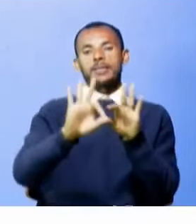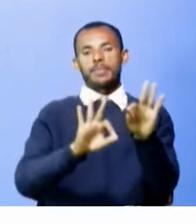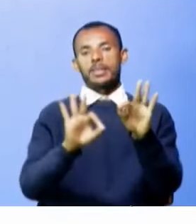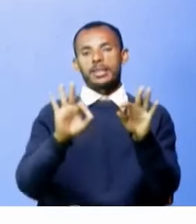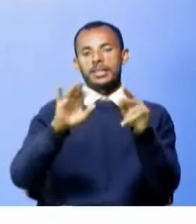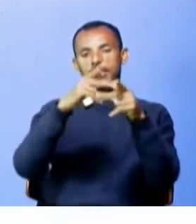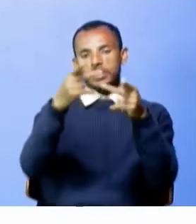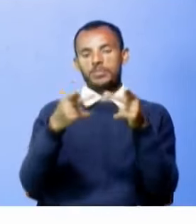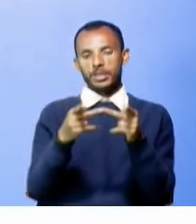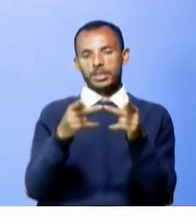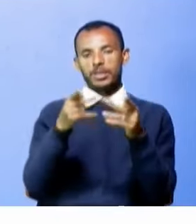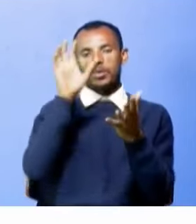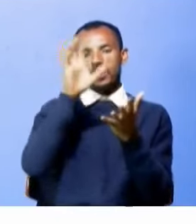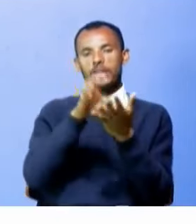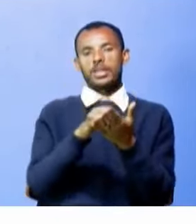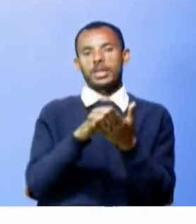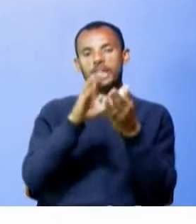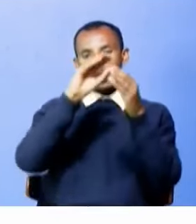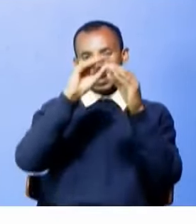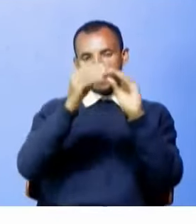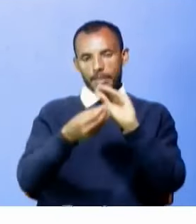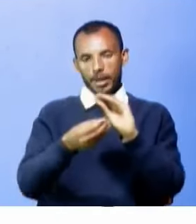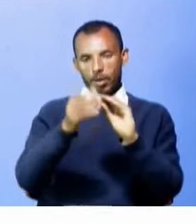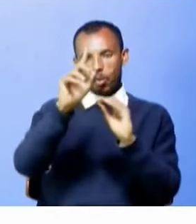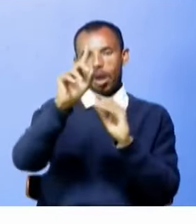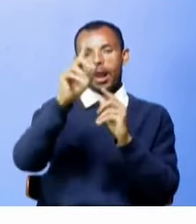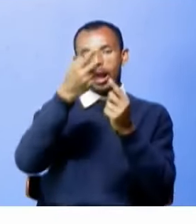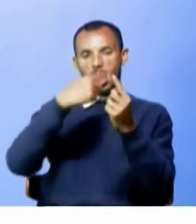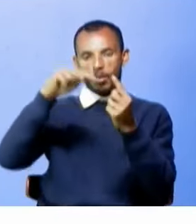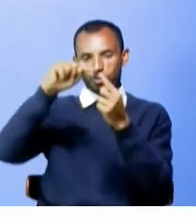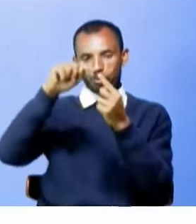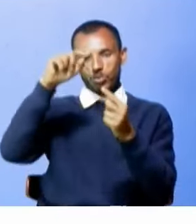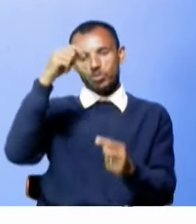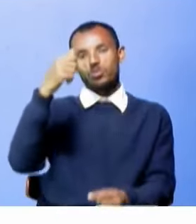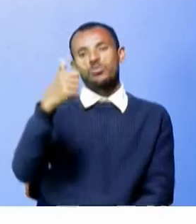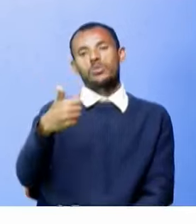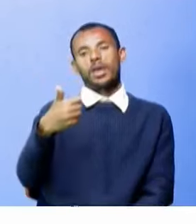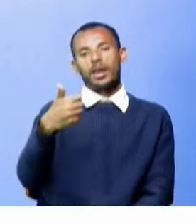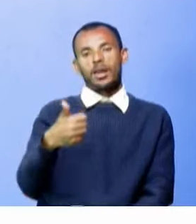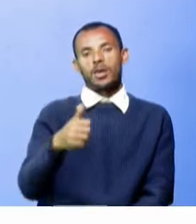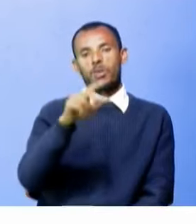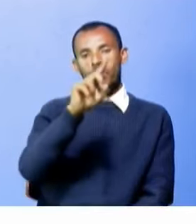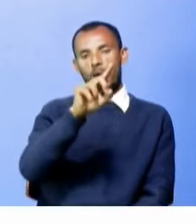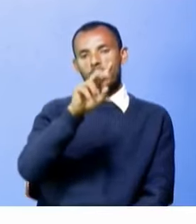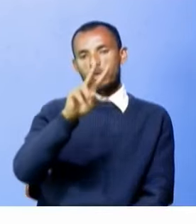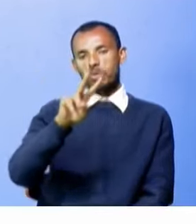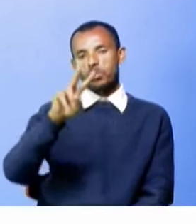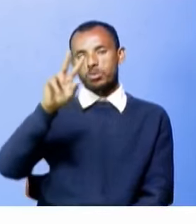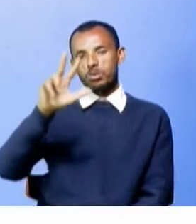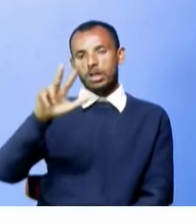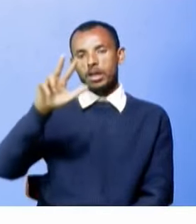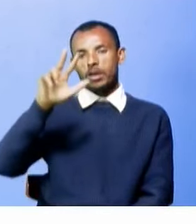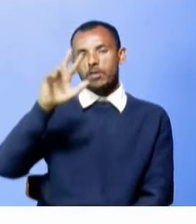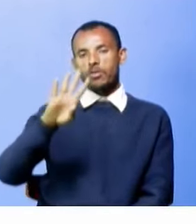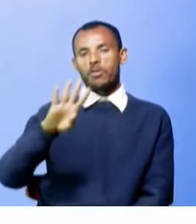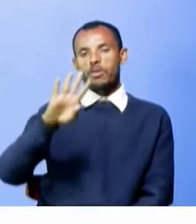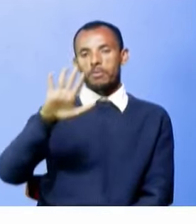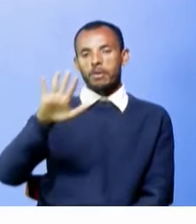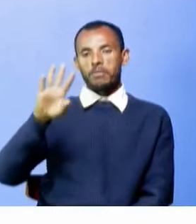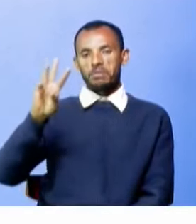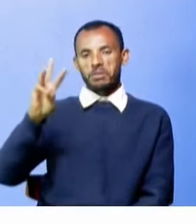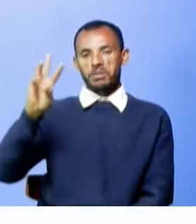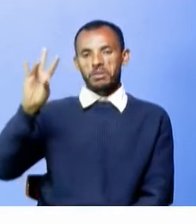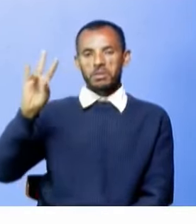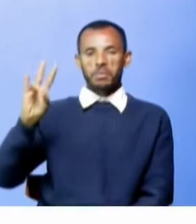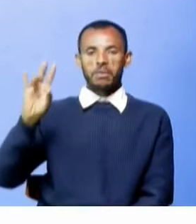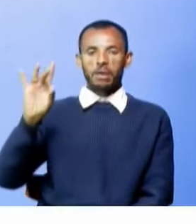contains numbers 1 up to 10. 1, 2, 3, 4, and so on.